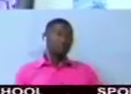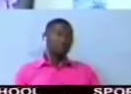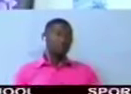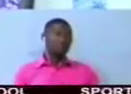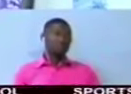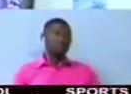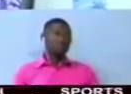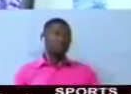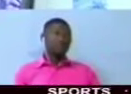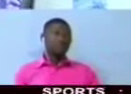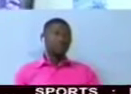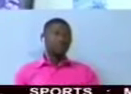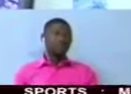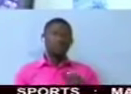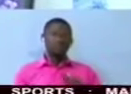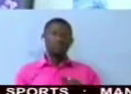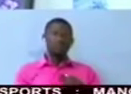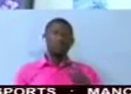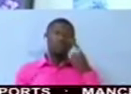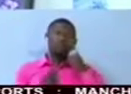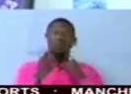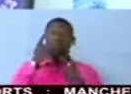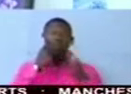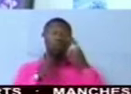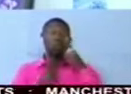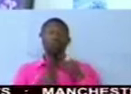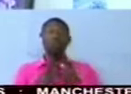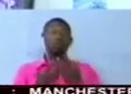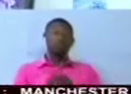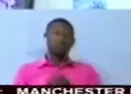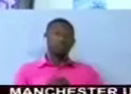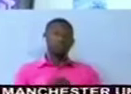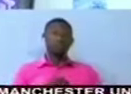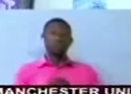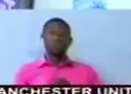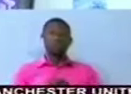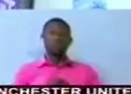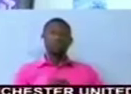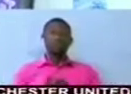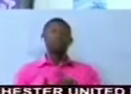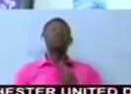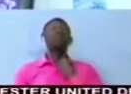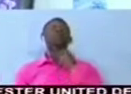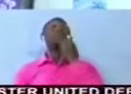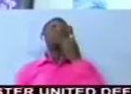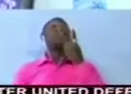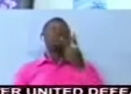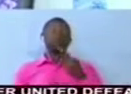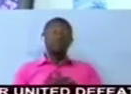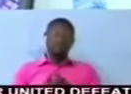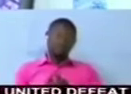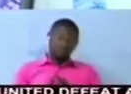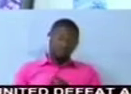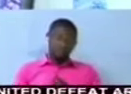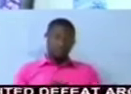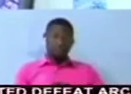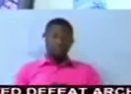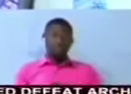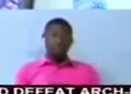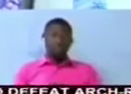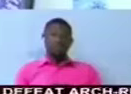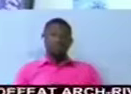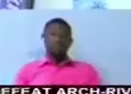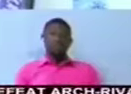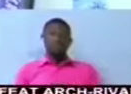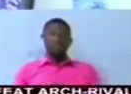you homie. He's wailing the way he was crying. Yoho. He screams. He scream. Té man xam bu